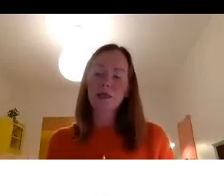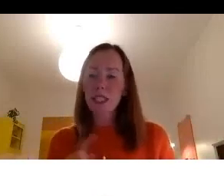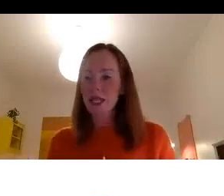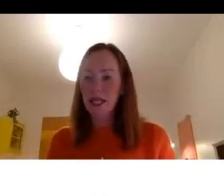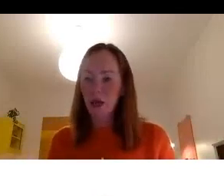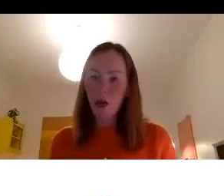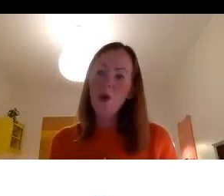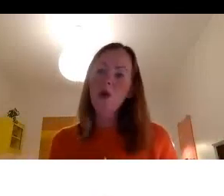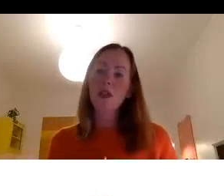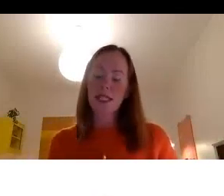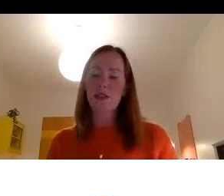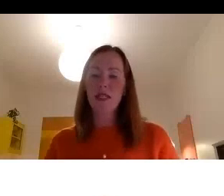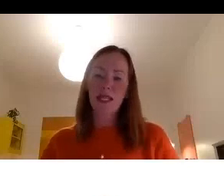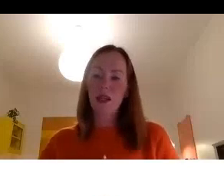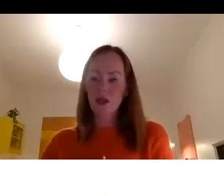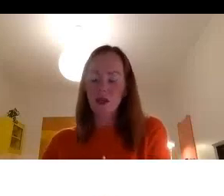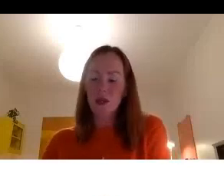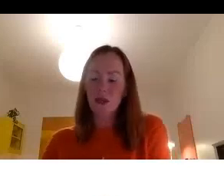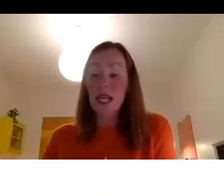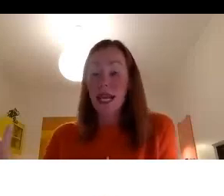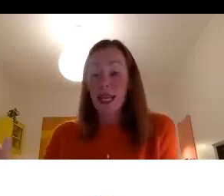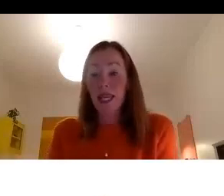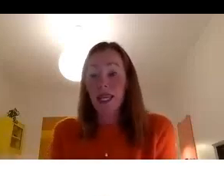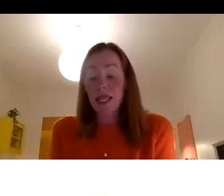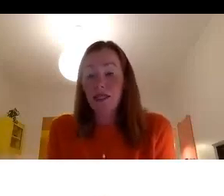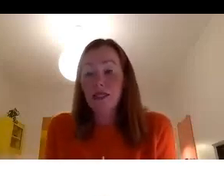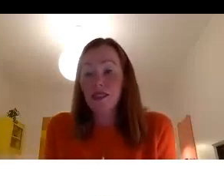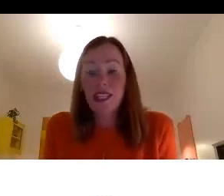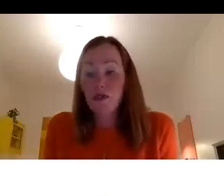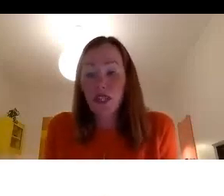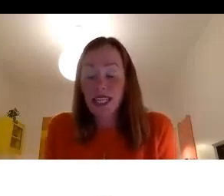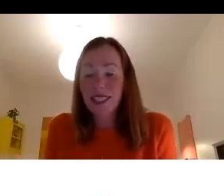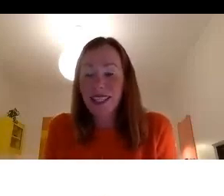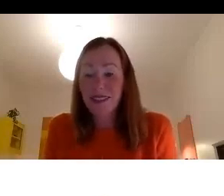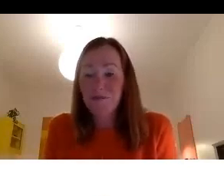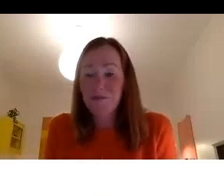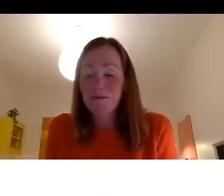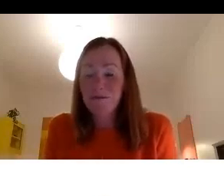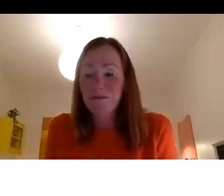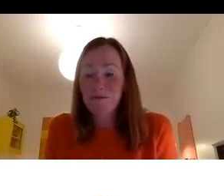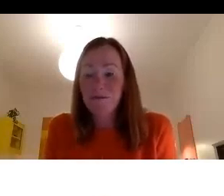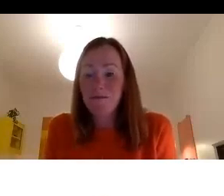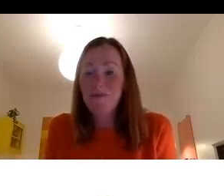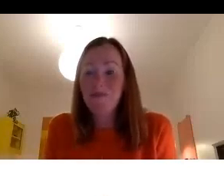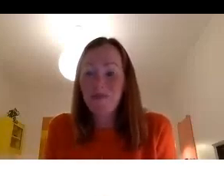cities, we tick in all the 17 goals, which I think is fantastic.